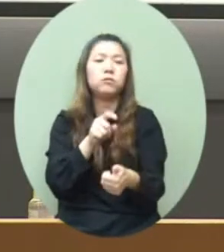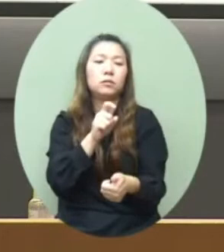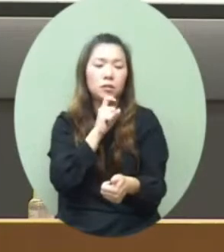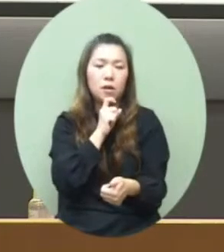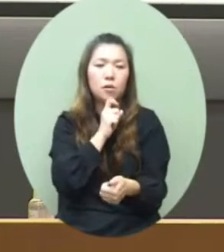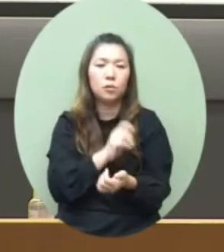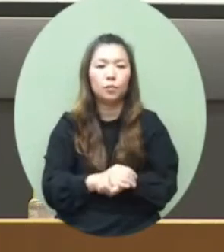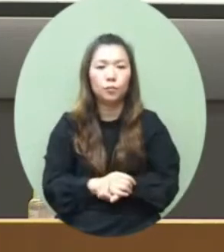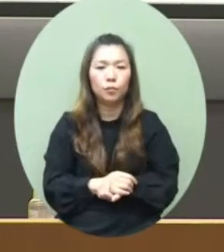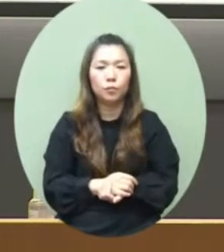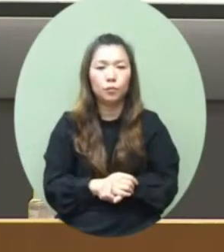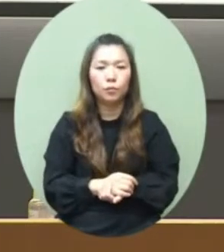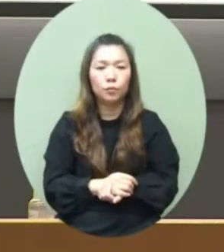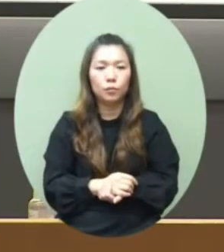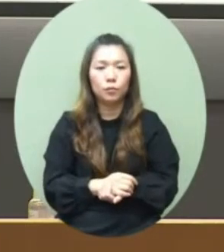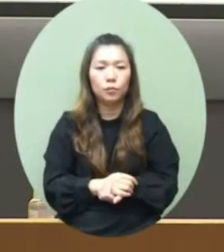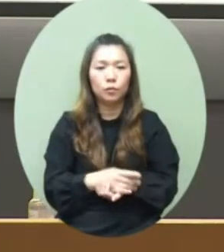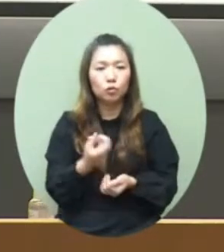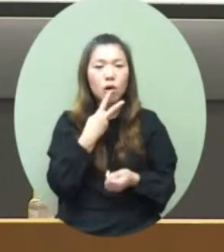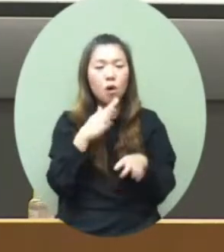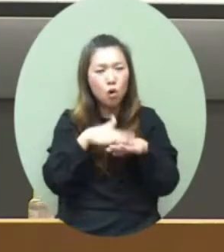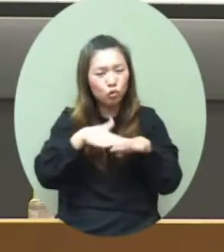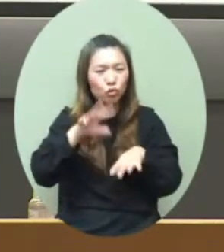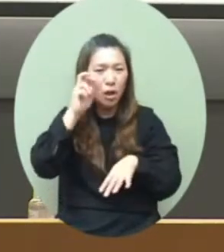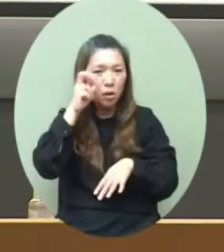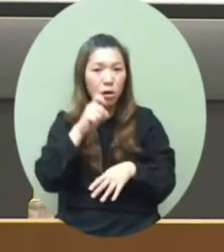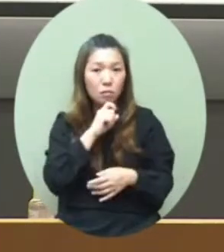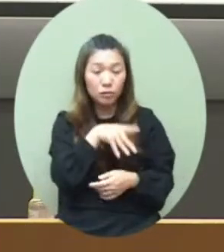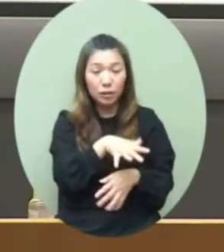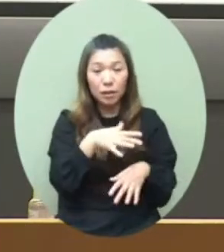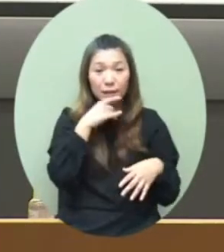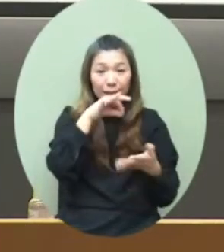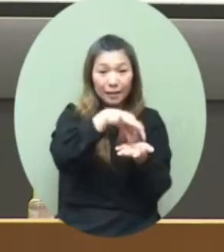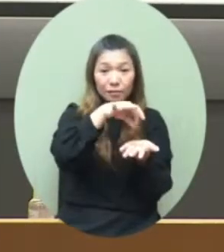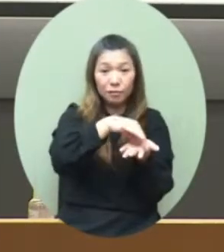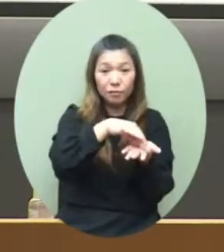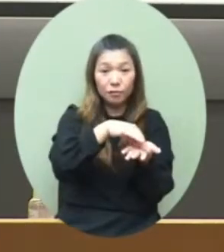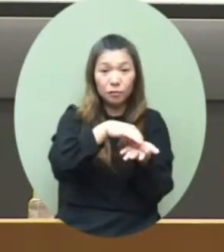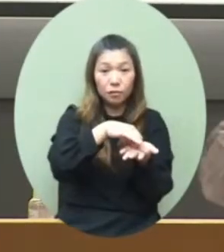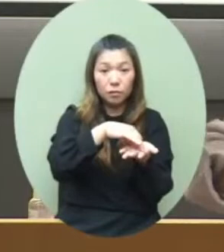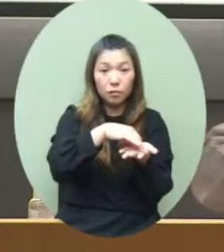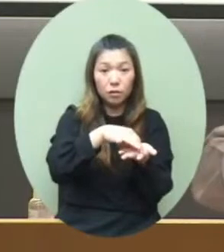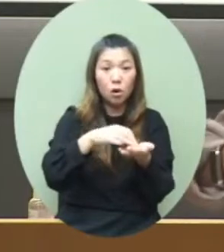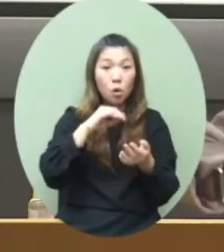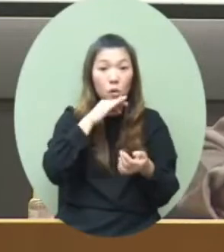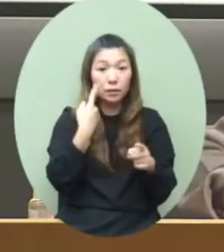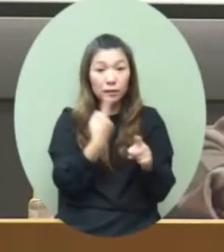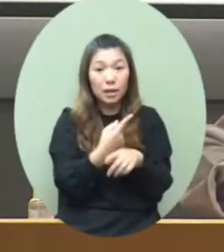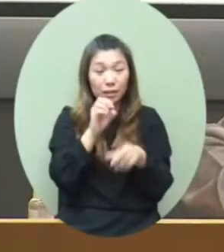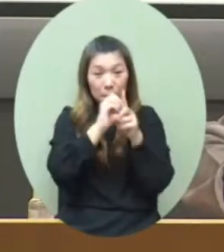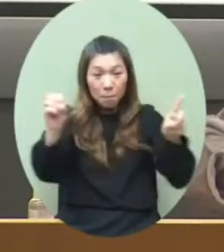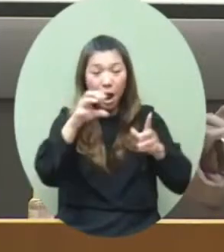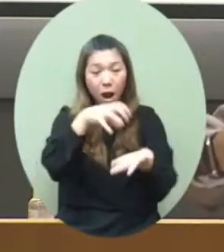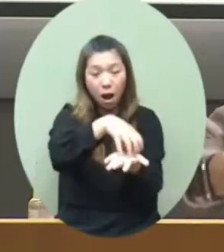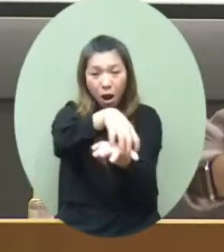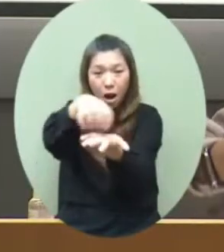Hong Kong Island, however, this is an indoor venue. So because of the venue constraints, we need